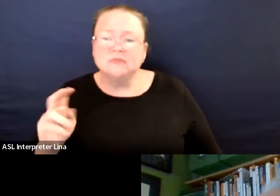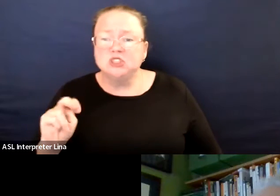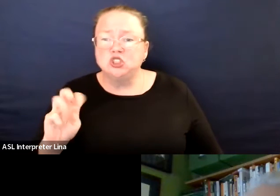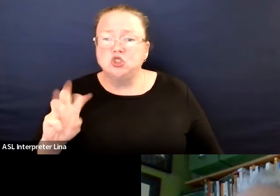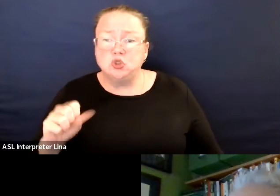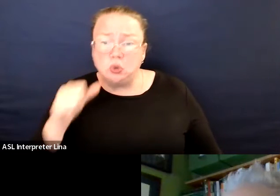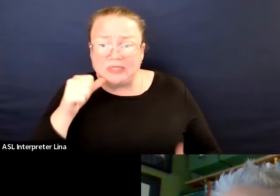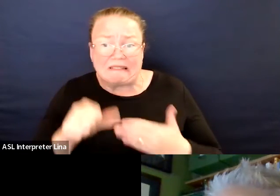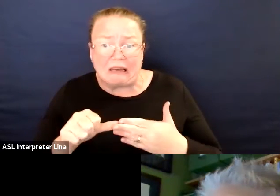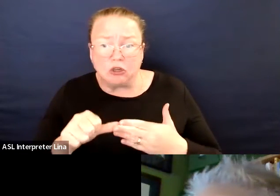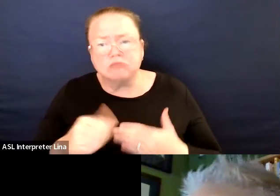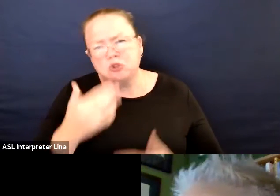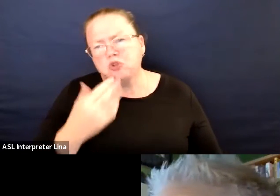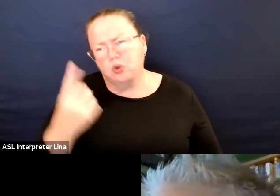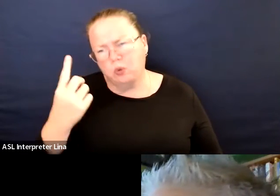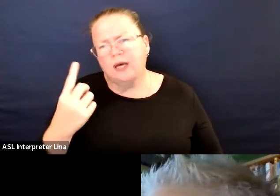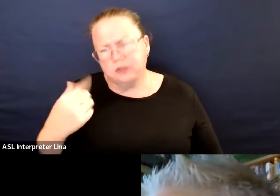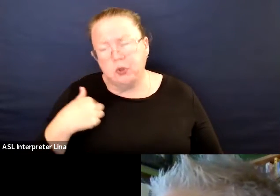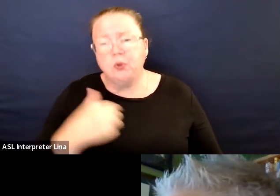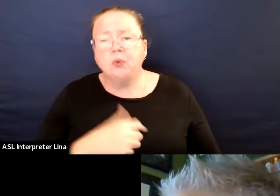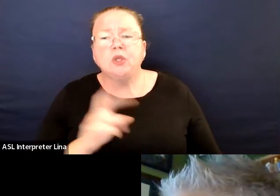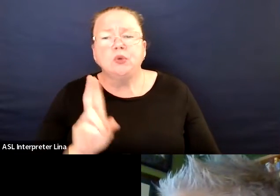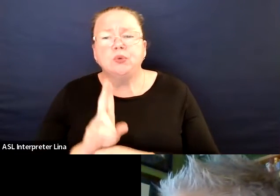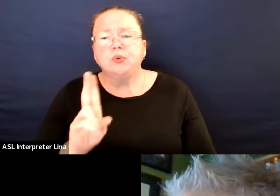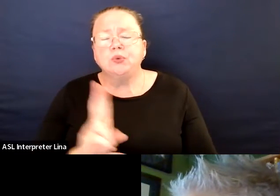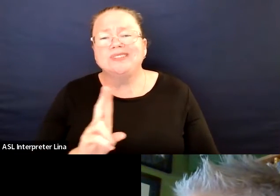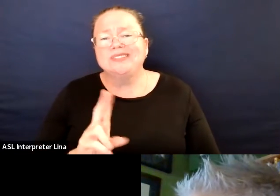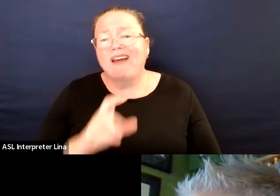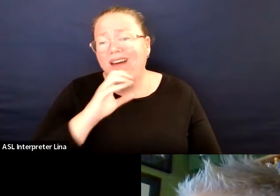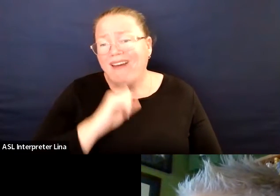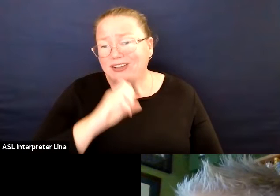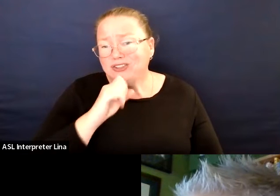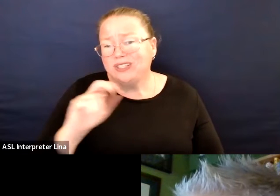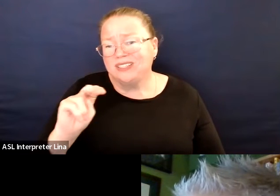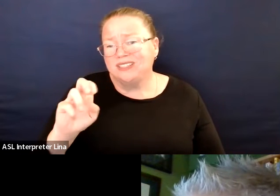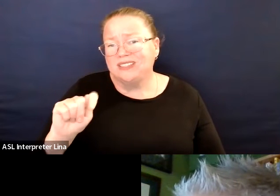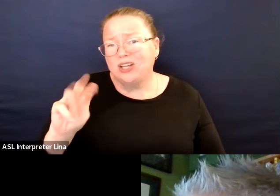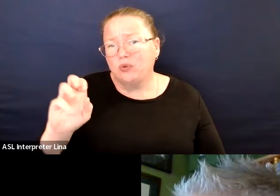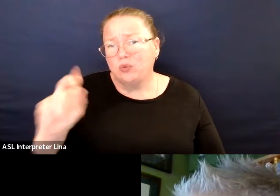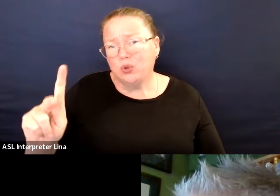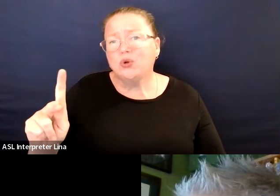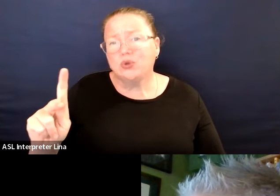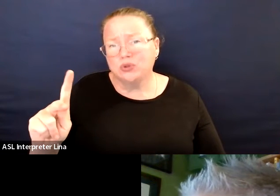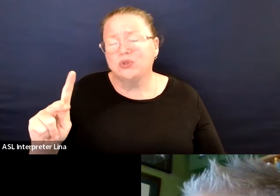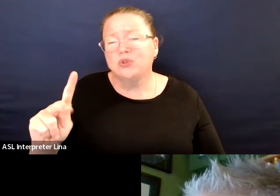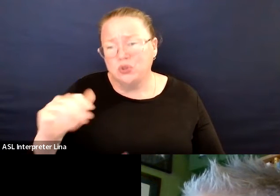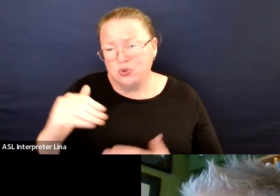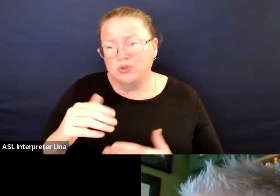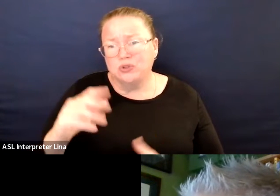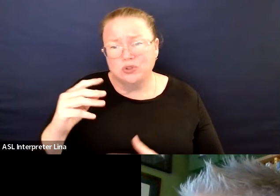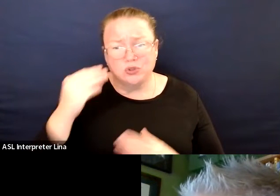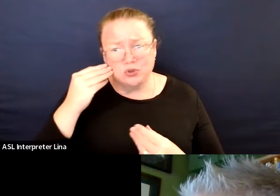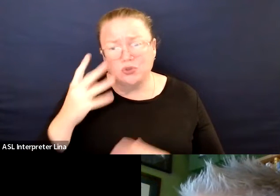Newsletters is a great one. We use the Aging Network, their newsletter, the Aging